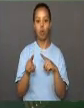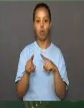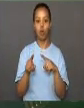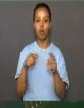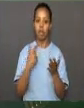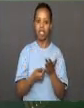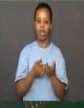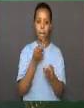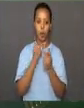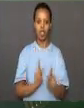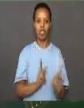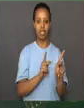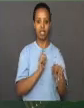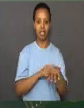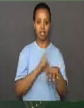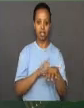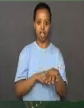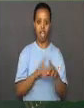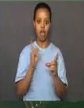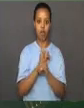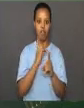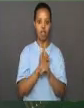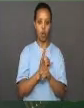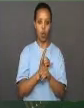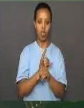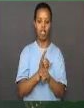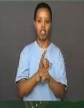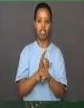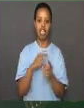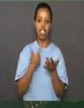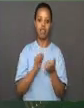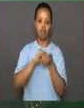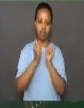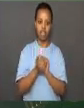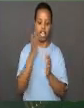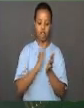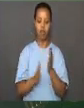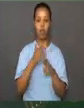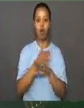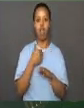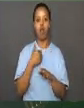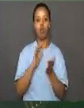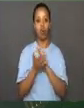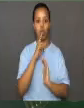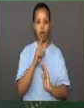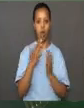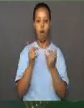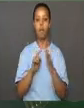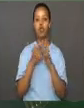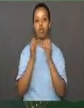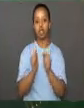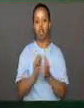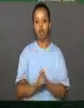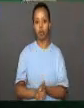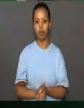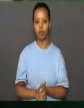during protein synthesis after transcription has occurred. You may begin now.